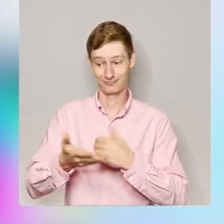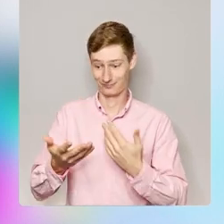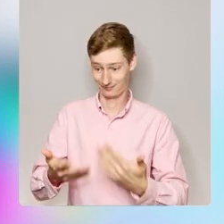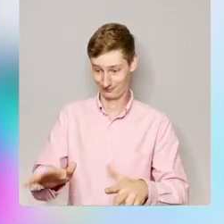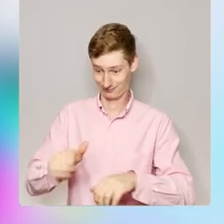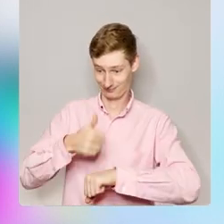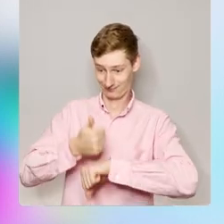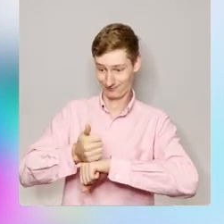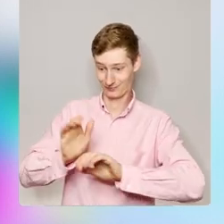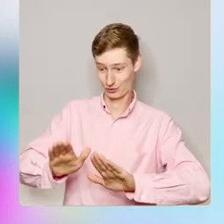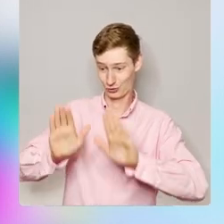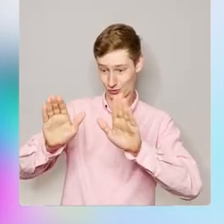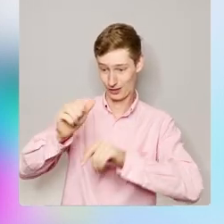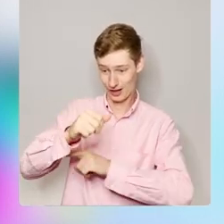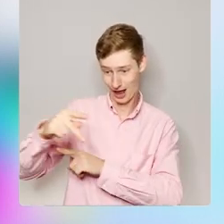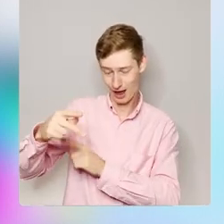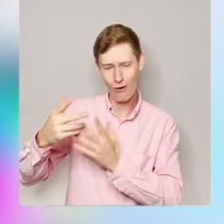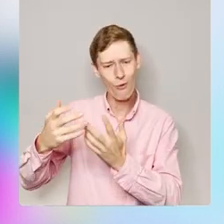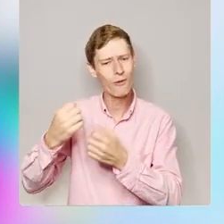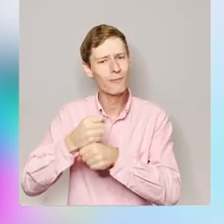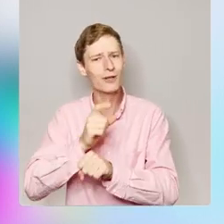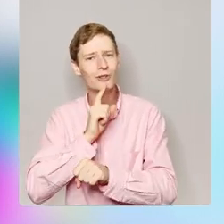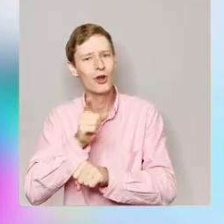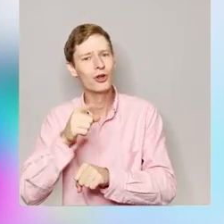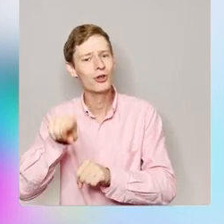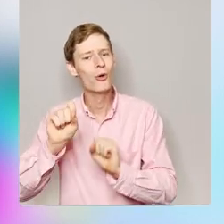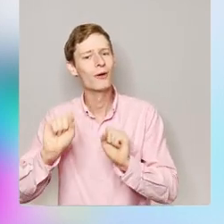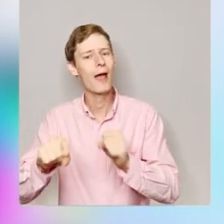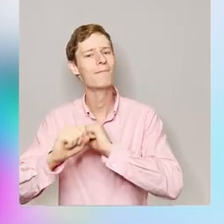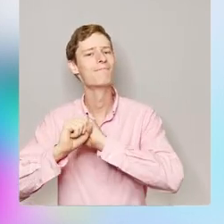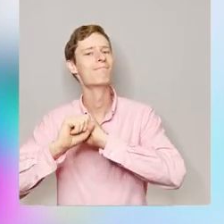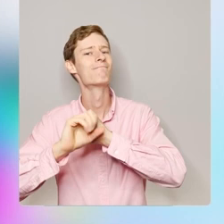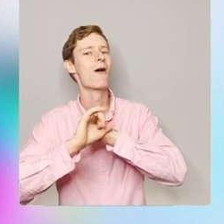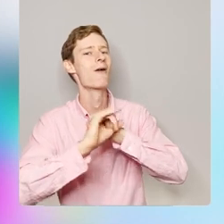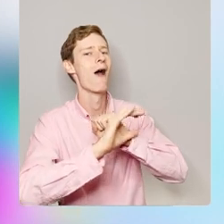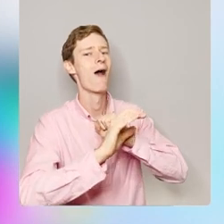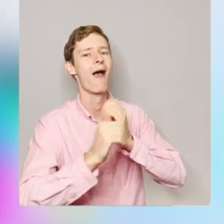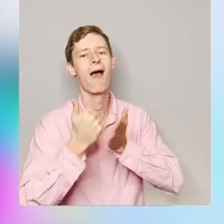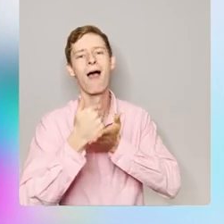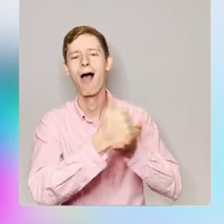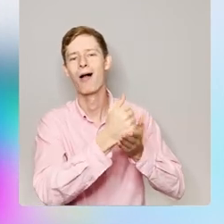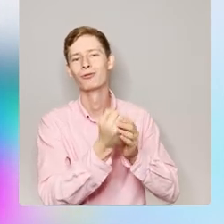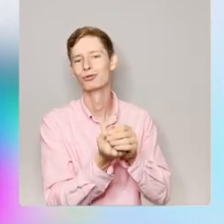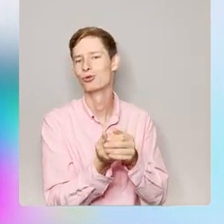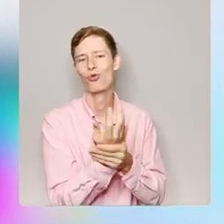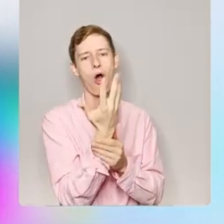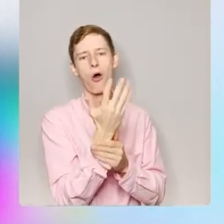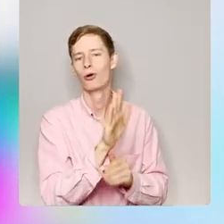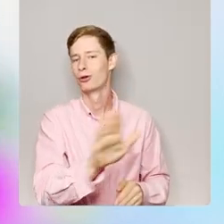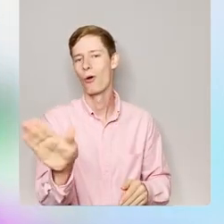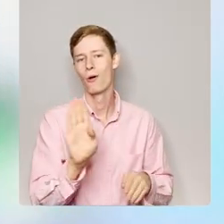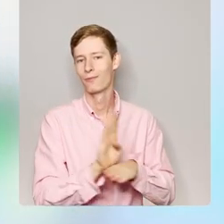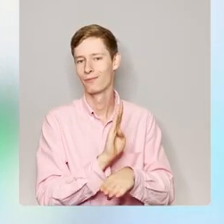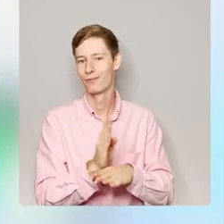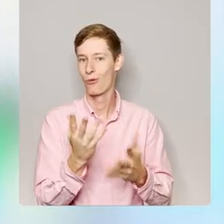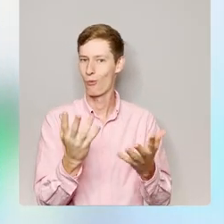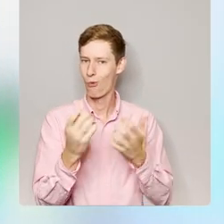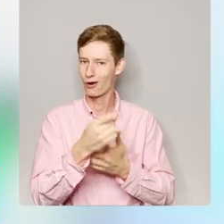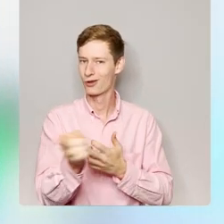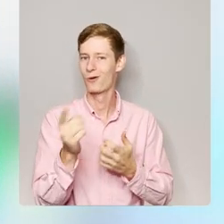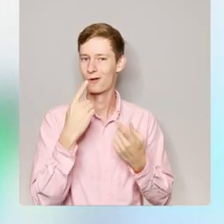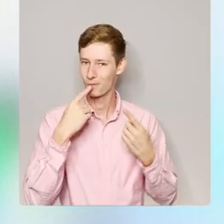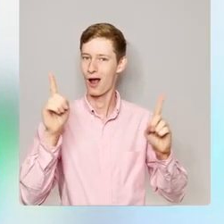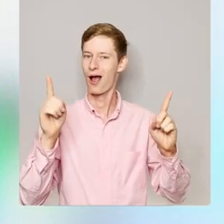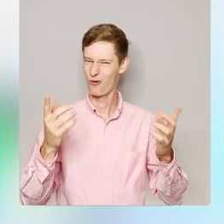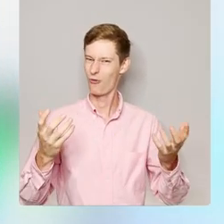users, we want to make sure you have the means to effectively market it and help grow your business. We want you to